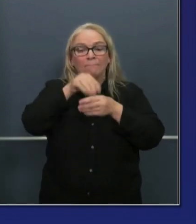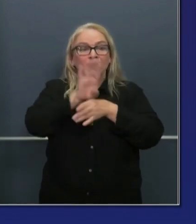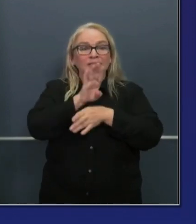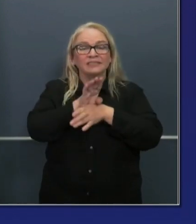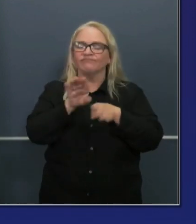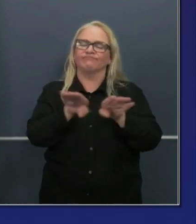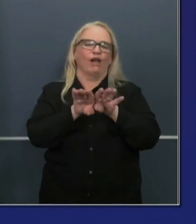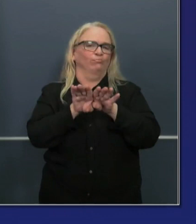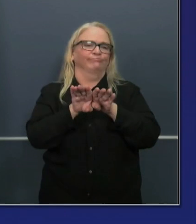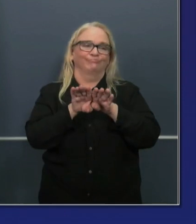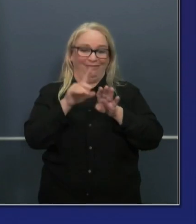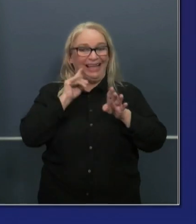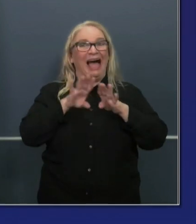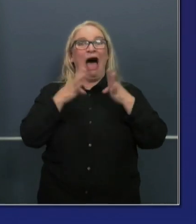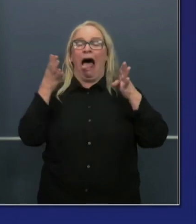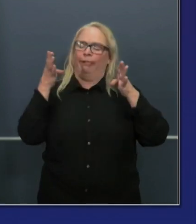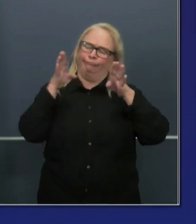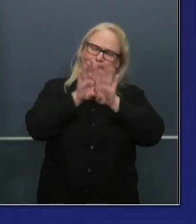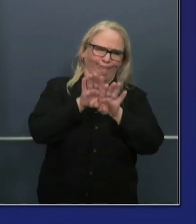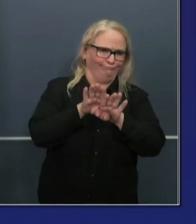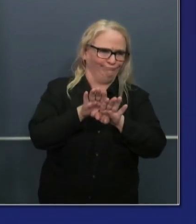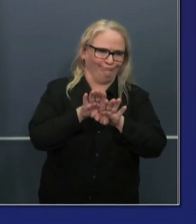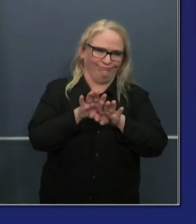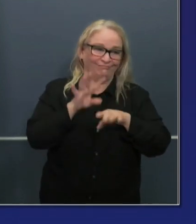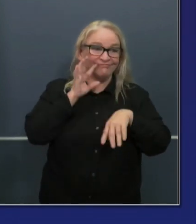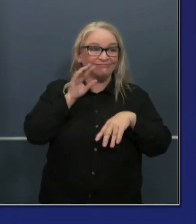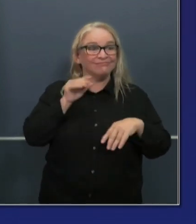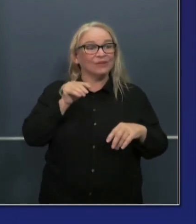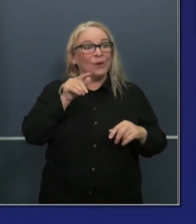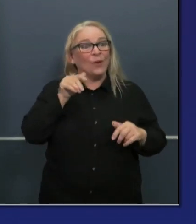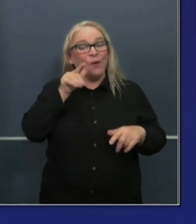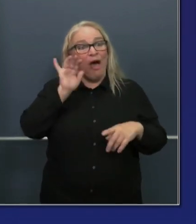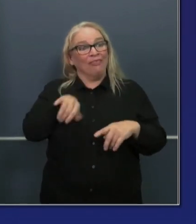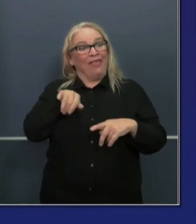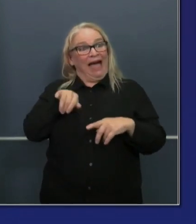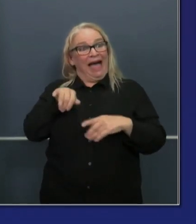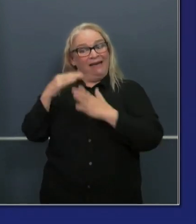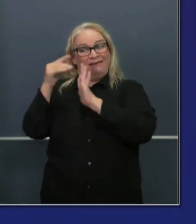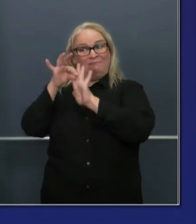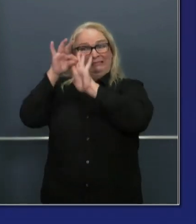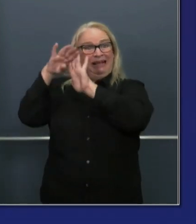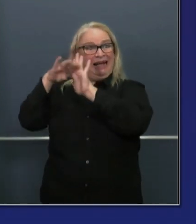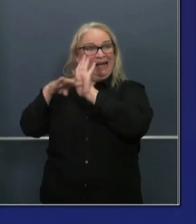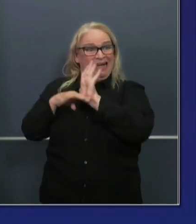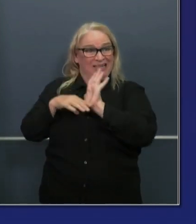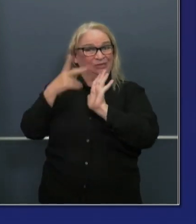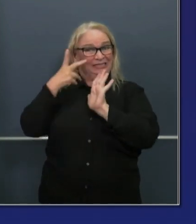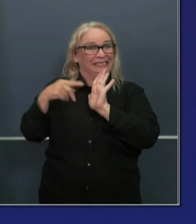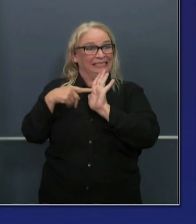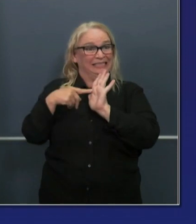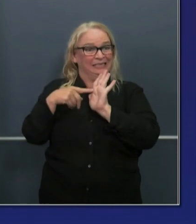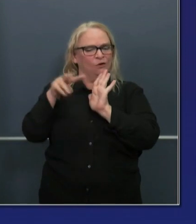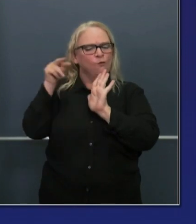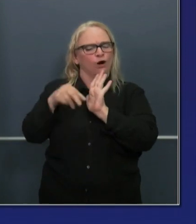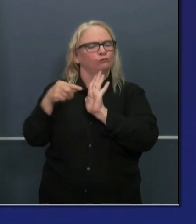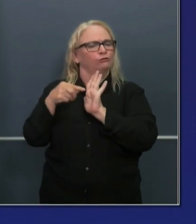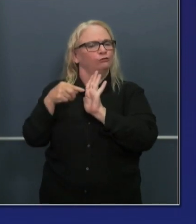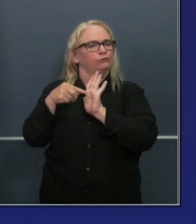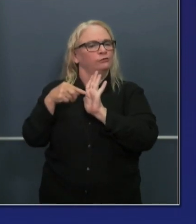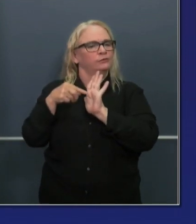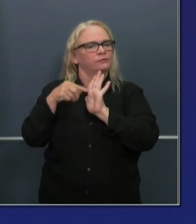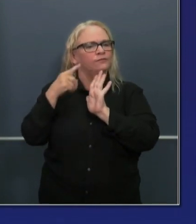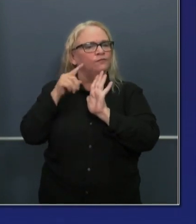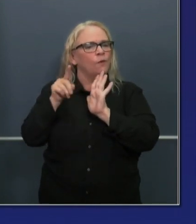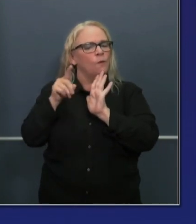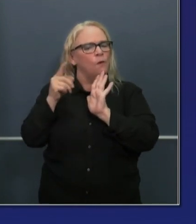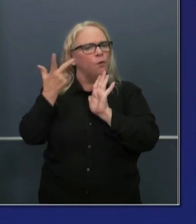This applies to all counties that have been on what we refer to as the county monitoring list for at least 3 consecutive